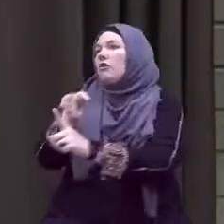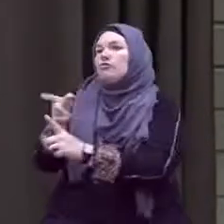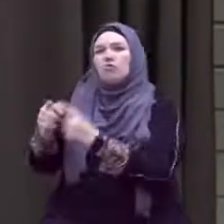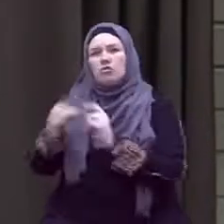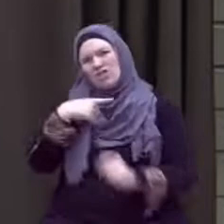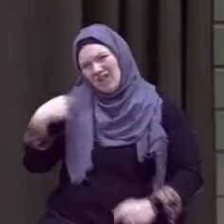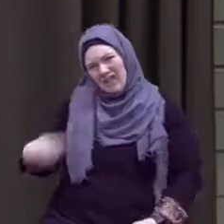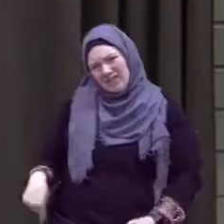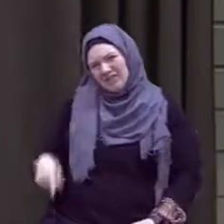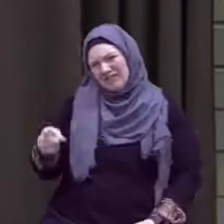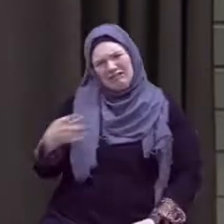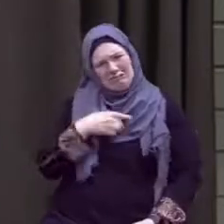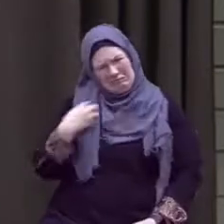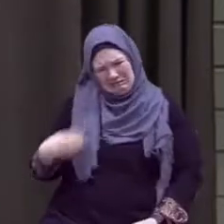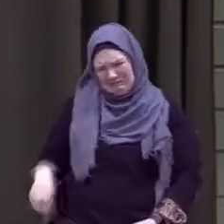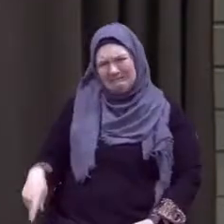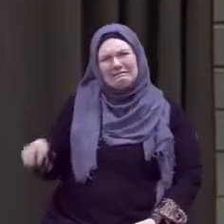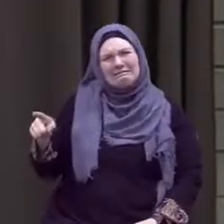China,